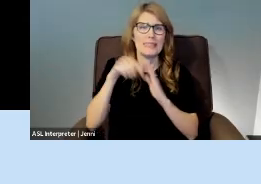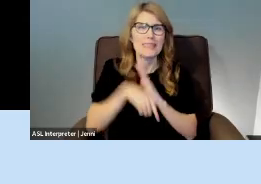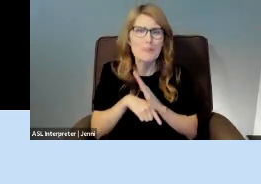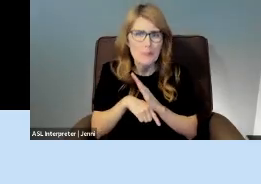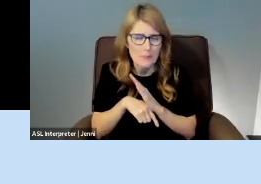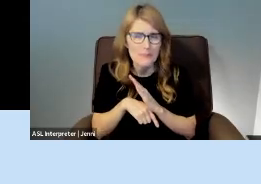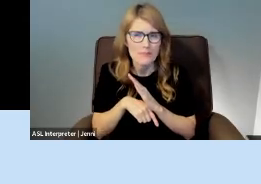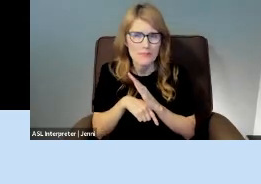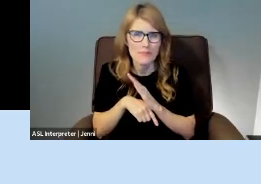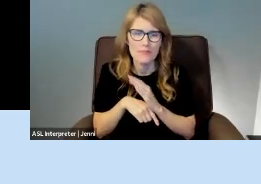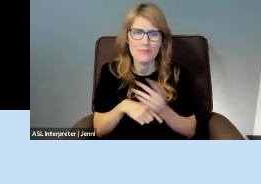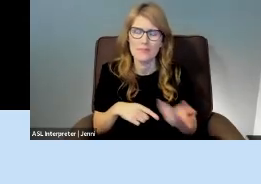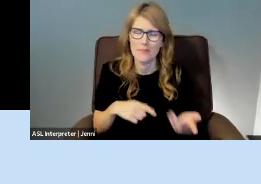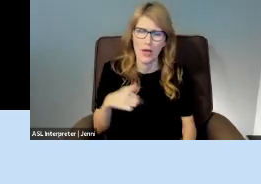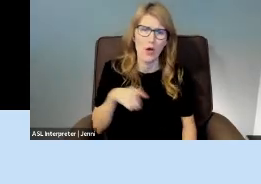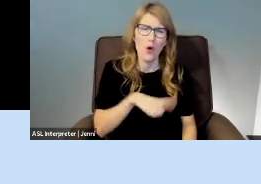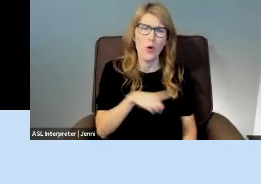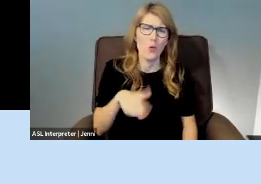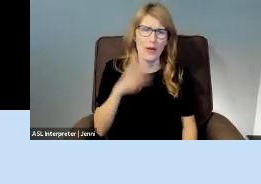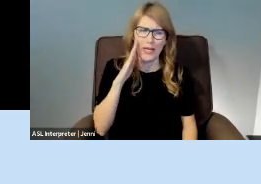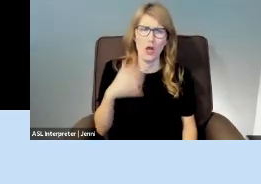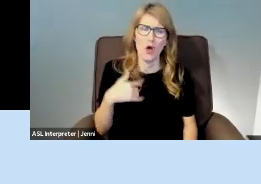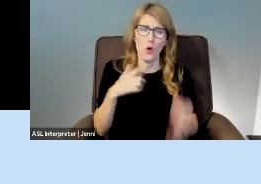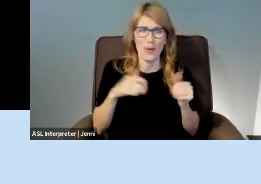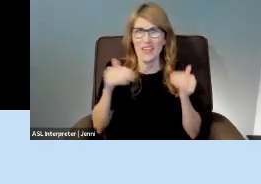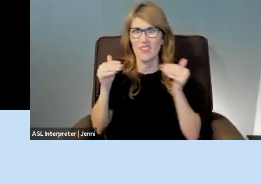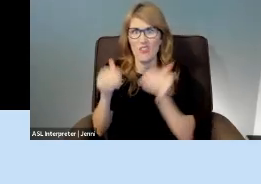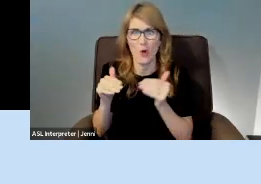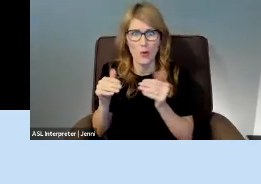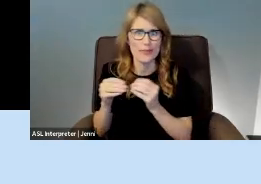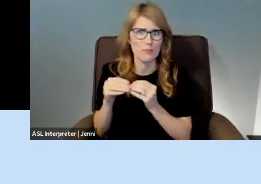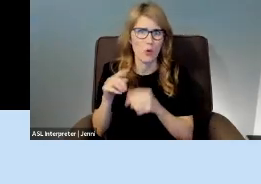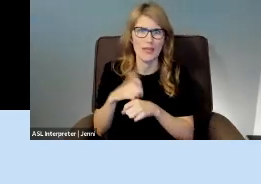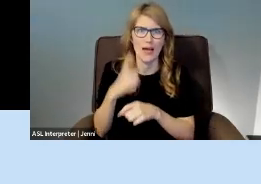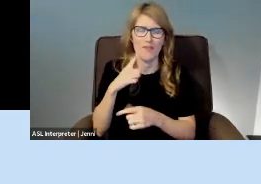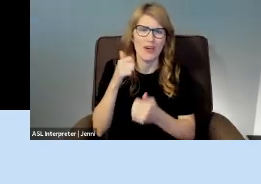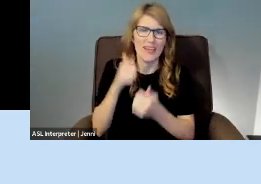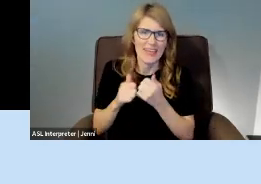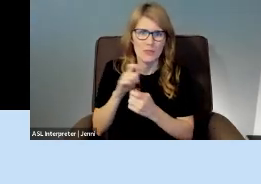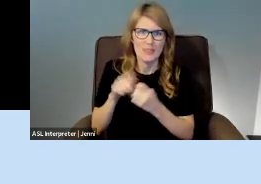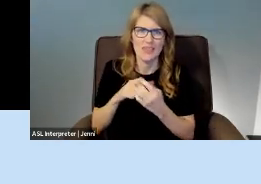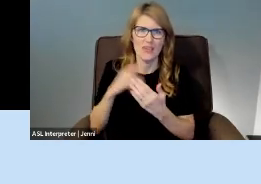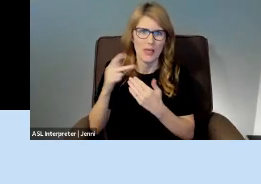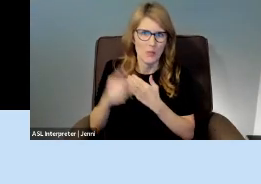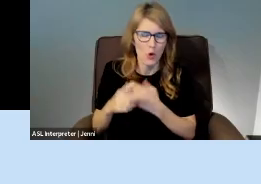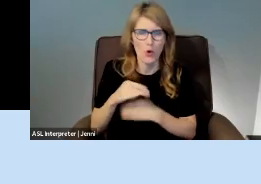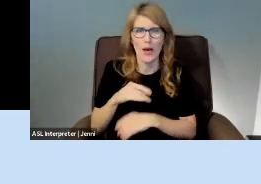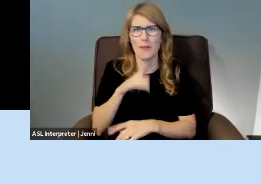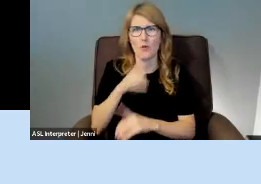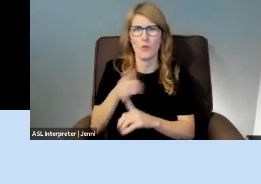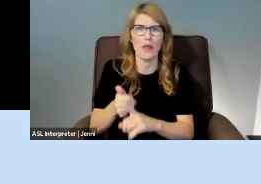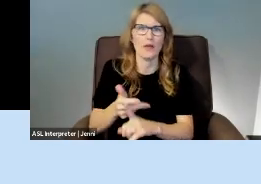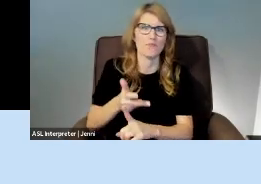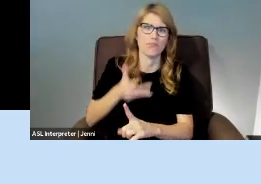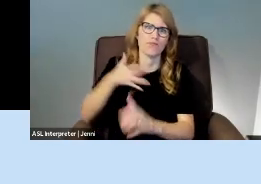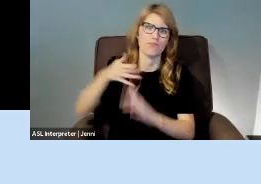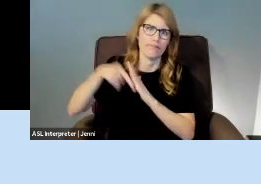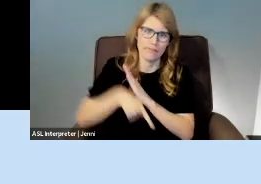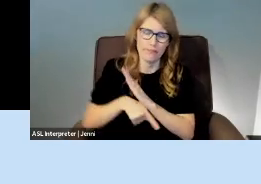we all know that we could spend a lot more time on each program getting into the nitty-gritty and weeds, and especially right now with